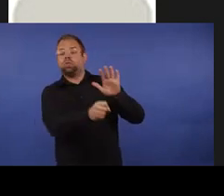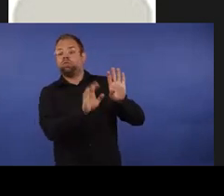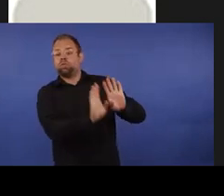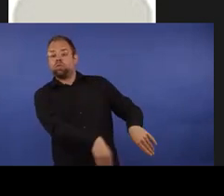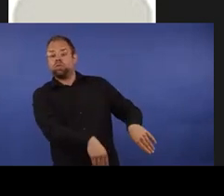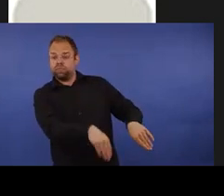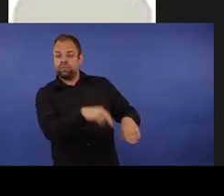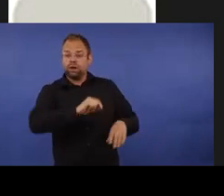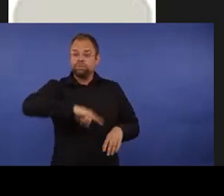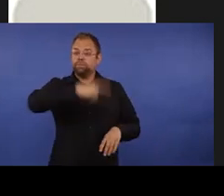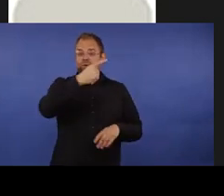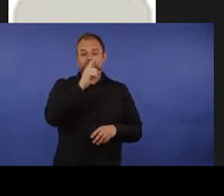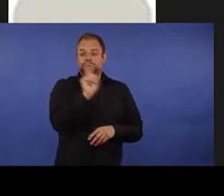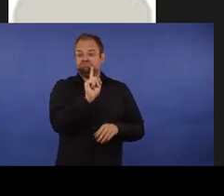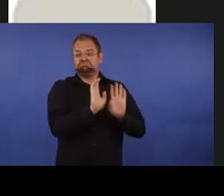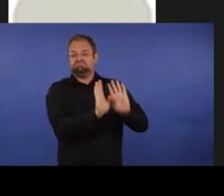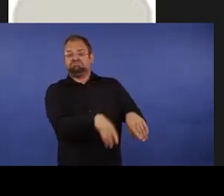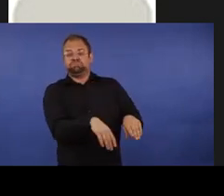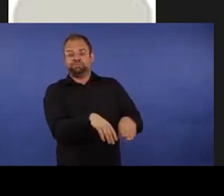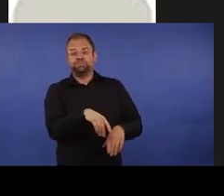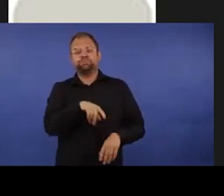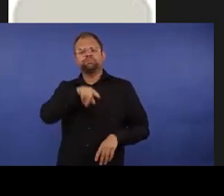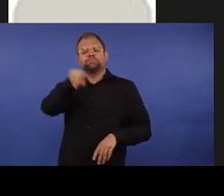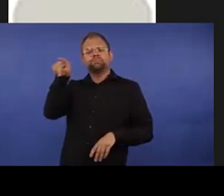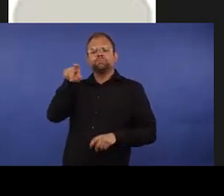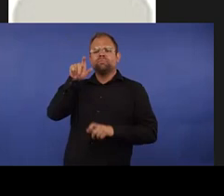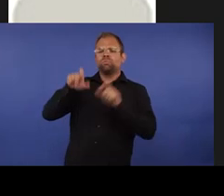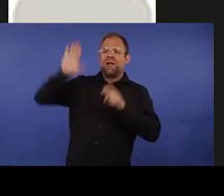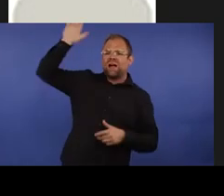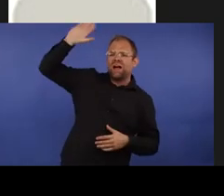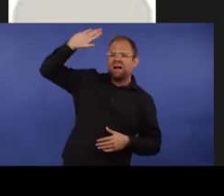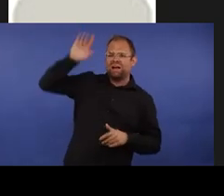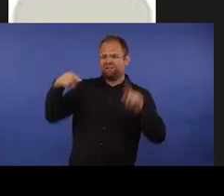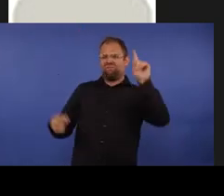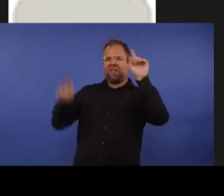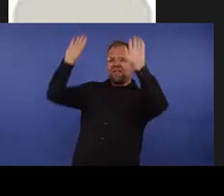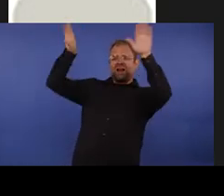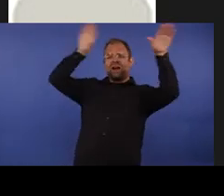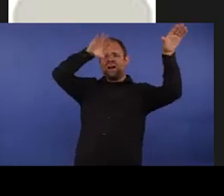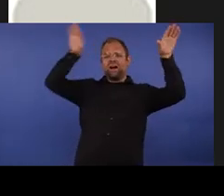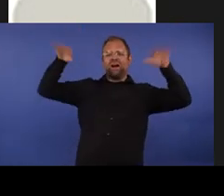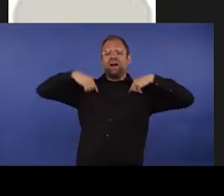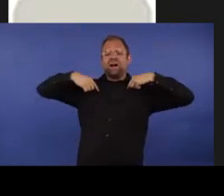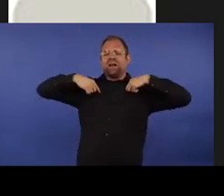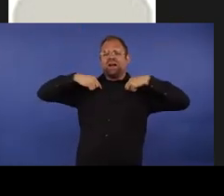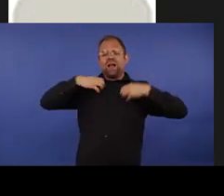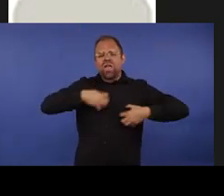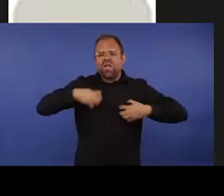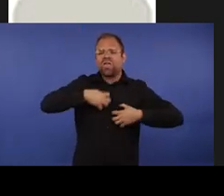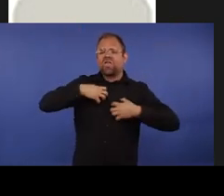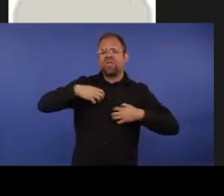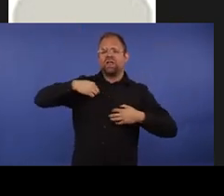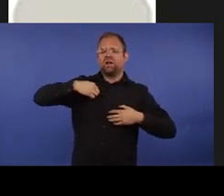or if they were, in institutions and assisted living facilities. They also talked about complications